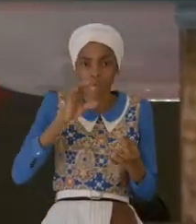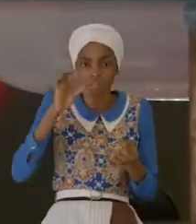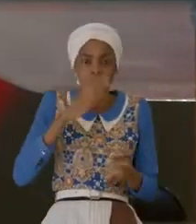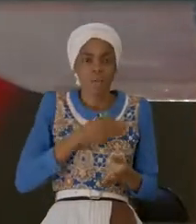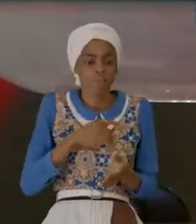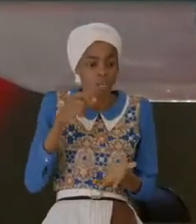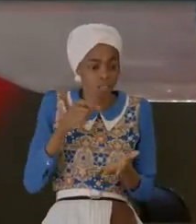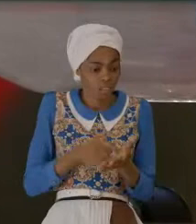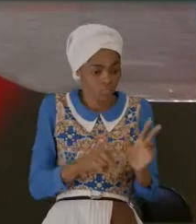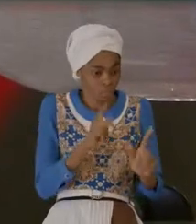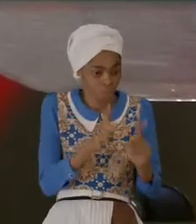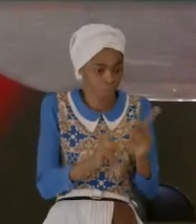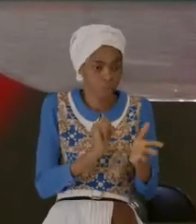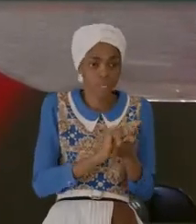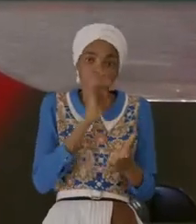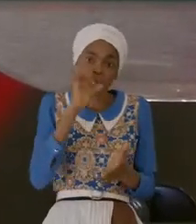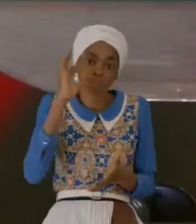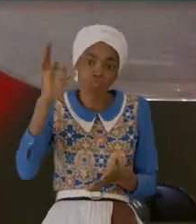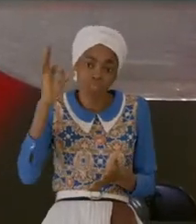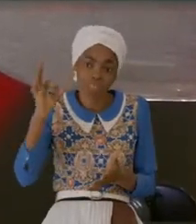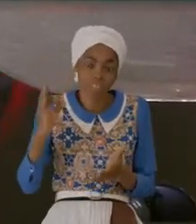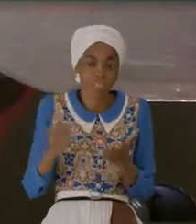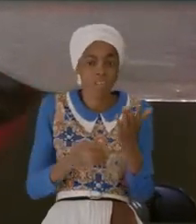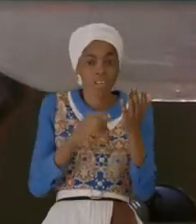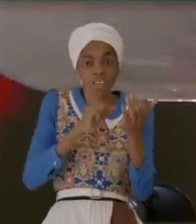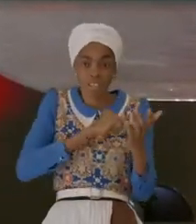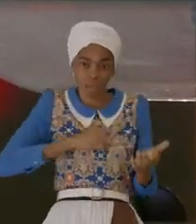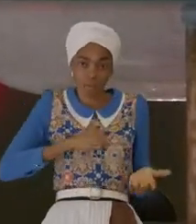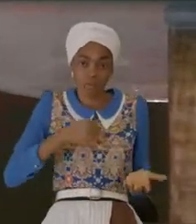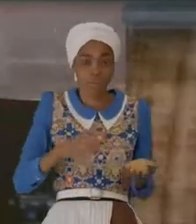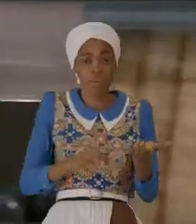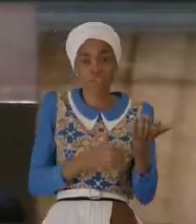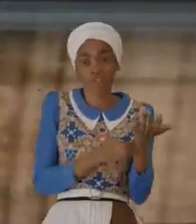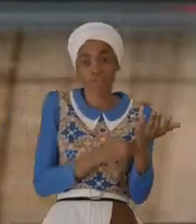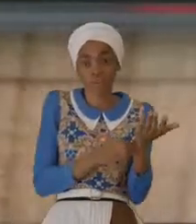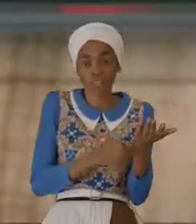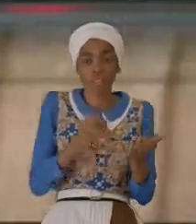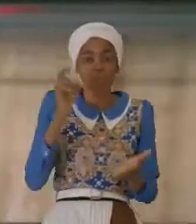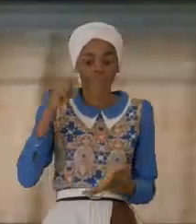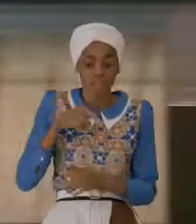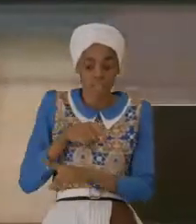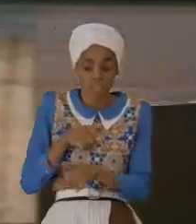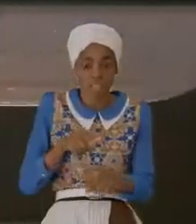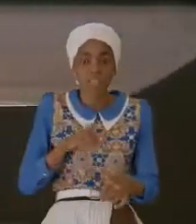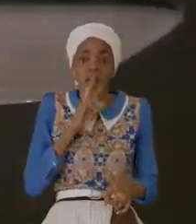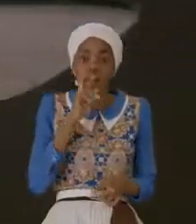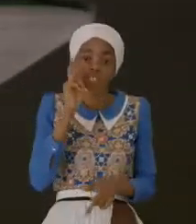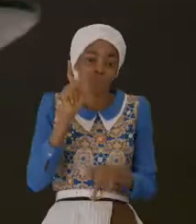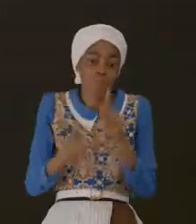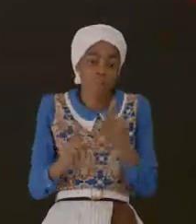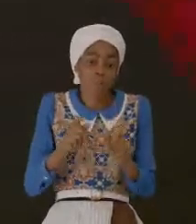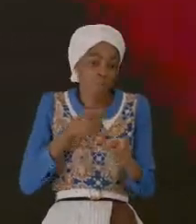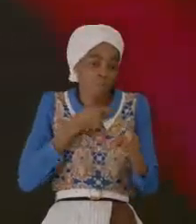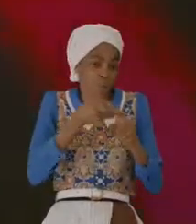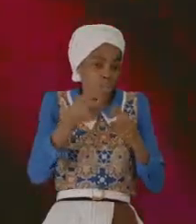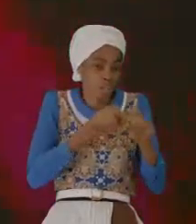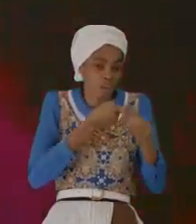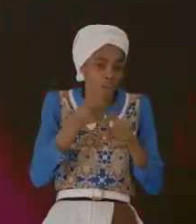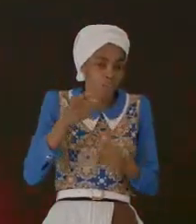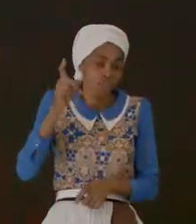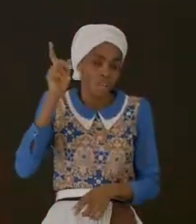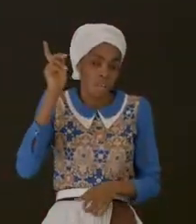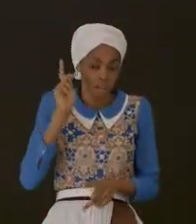who are preaching the circumcision of the flesh they are the ones persecuting those who are preaching